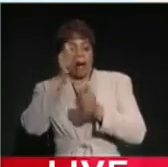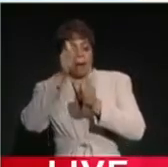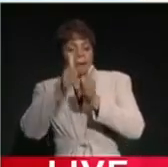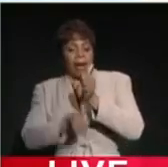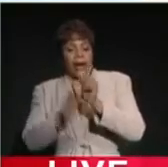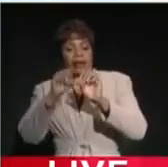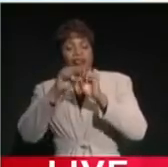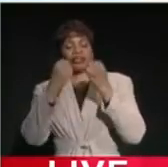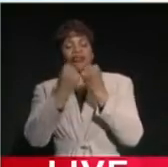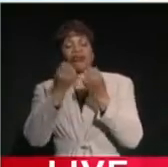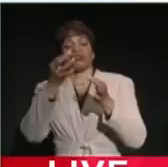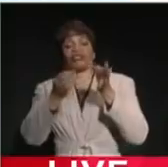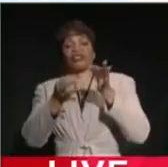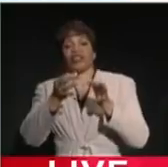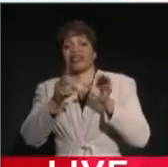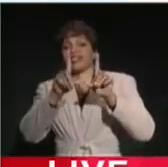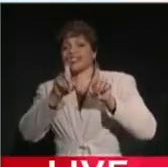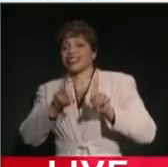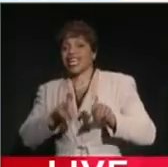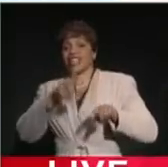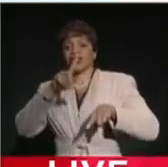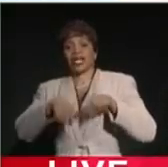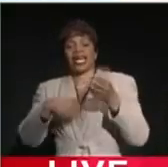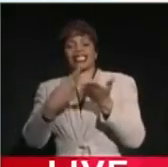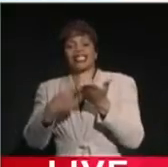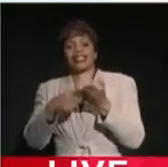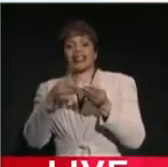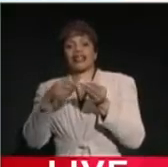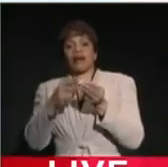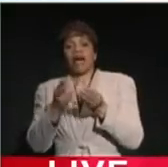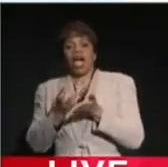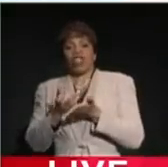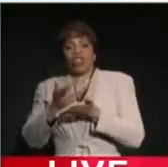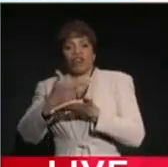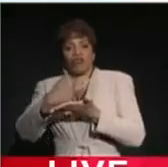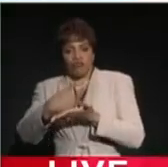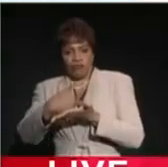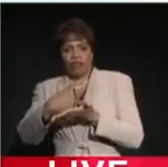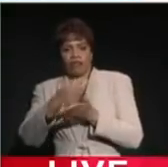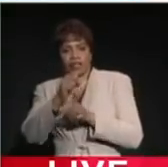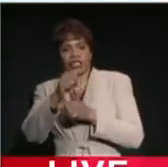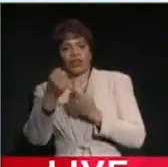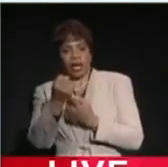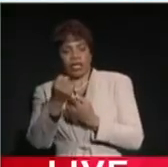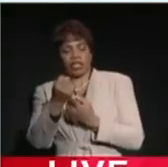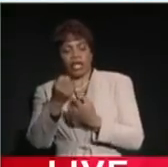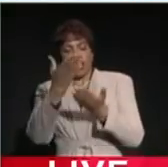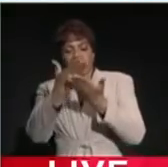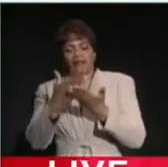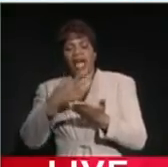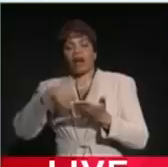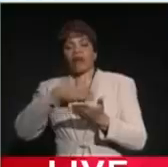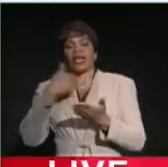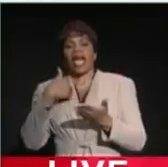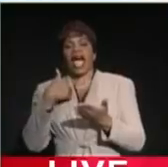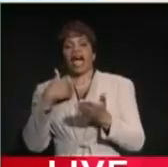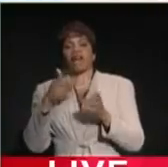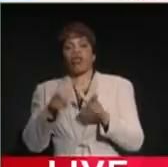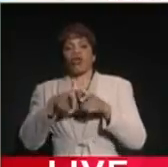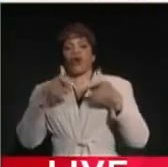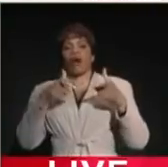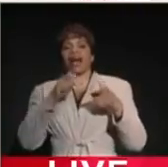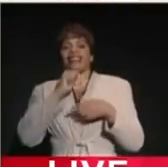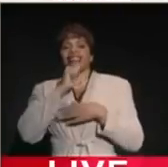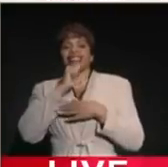test, you can't talk about the revenue implications. And the fact of the matter is we have the widest white, non-white gap